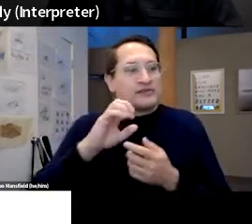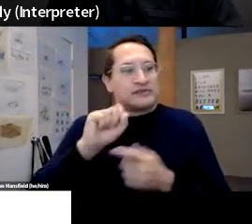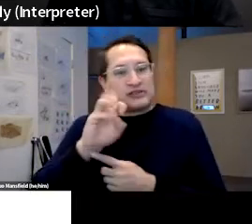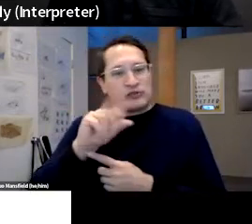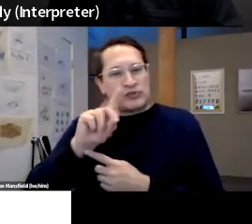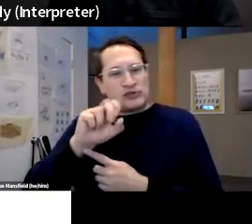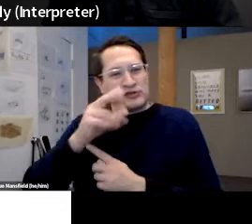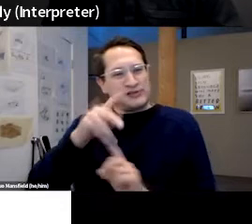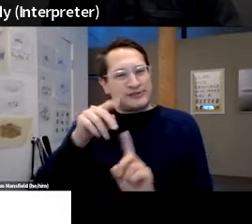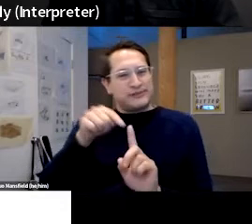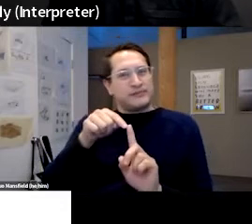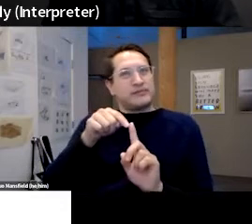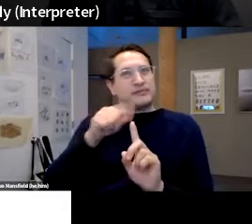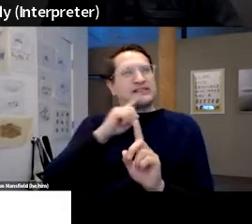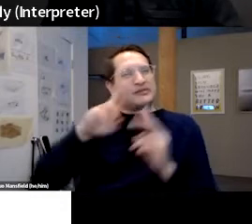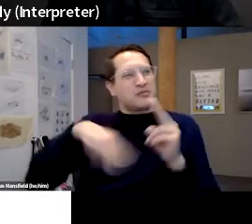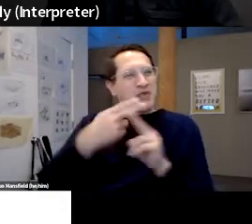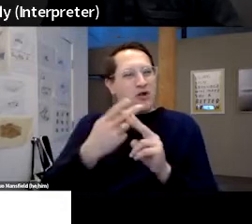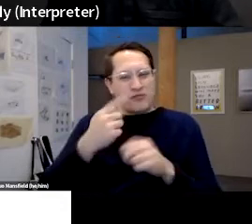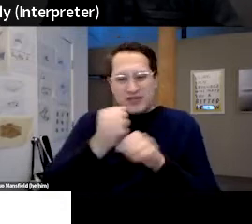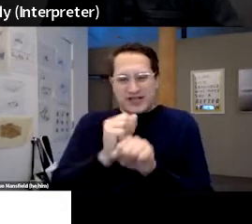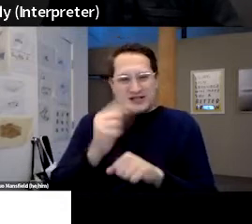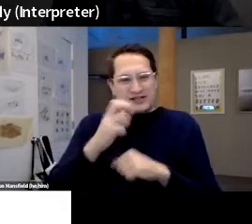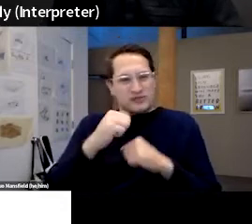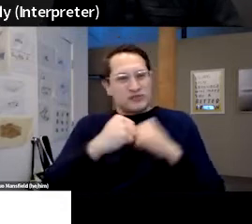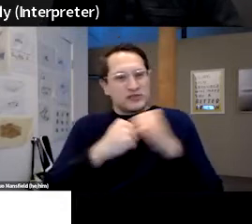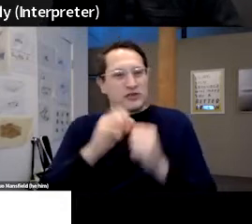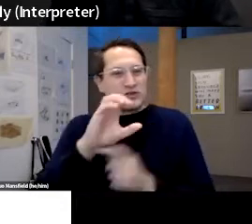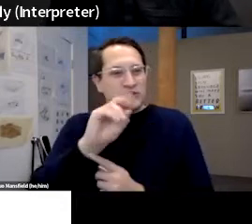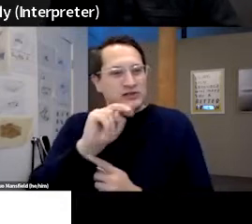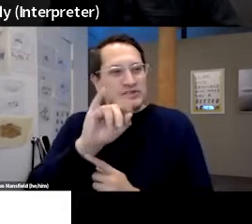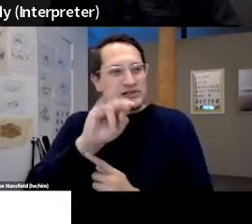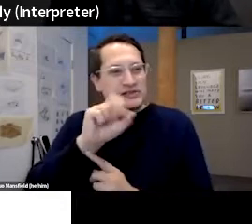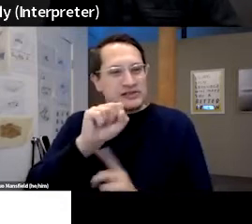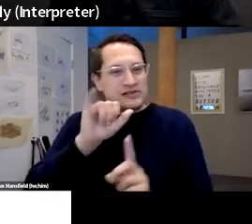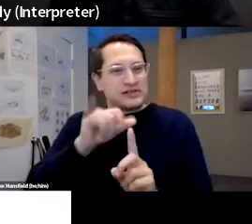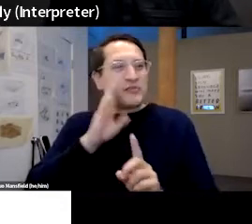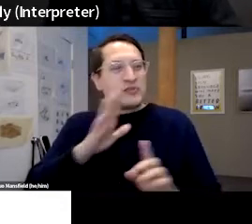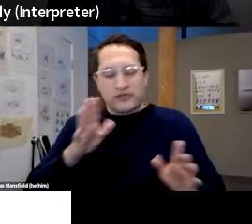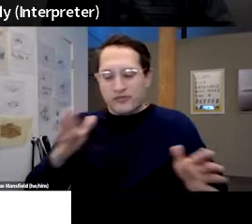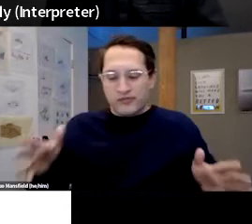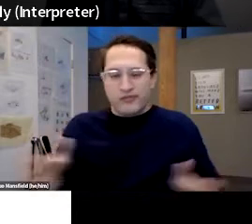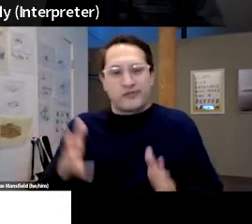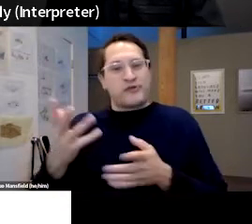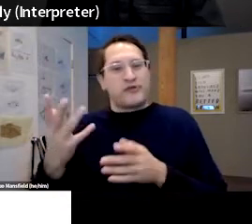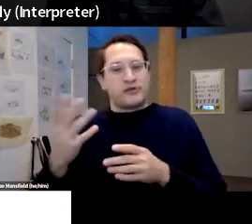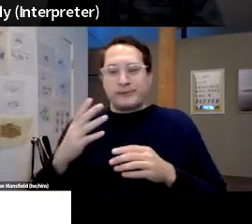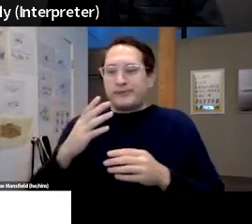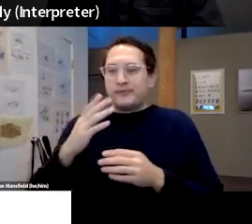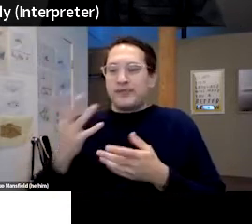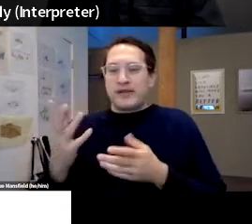to promote collective stewardship as well. This is more about creating a structure that would